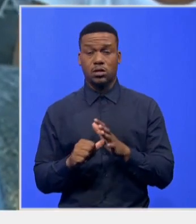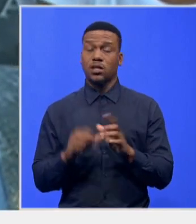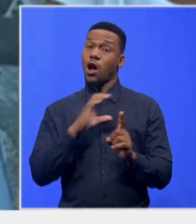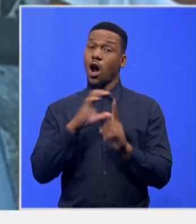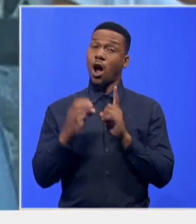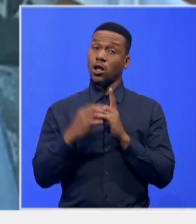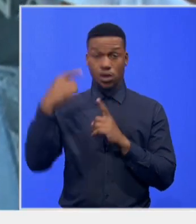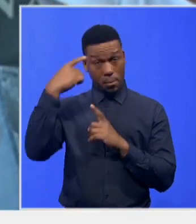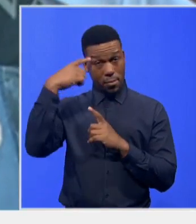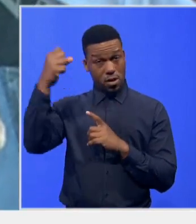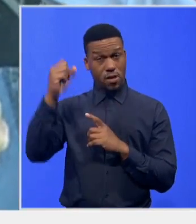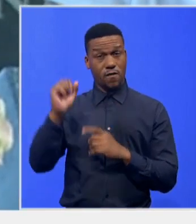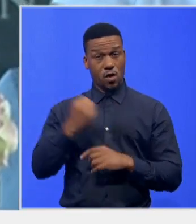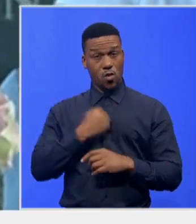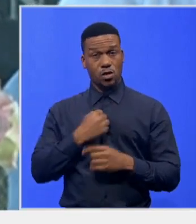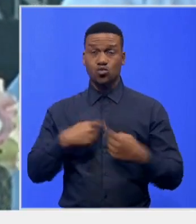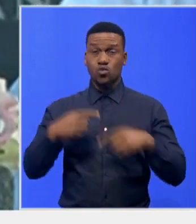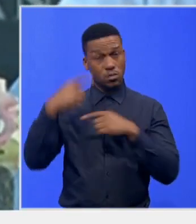beliefs. We believe that